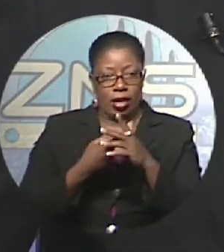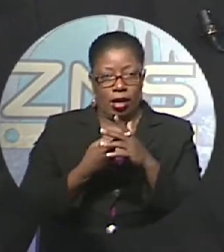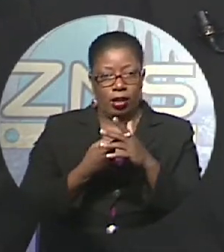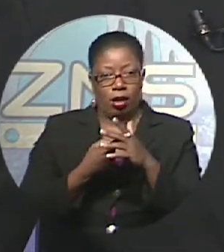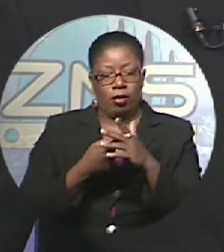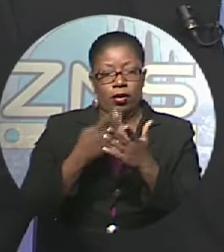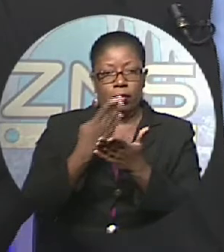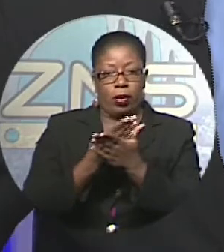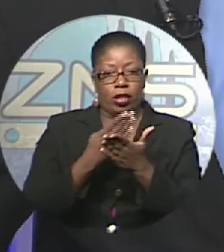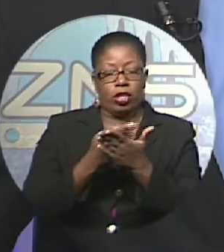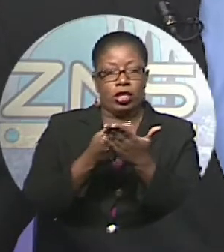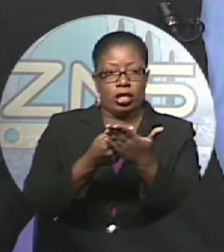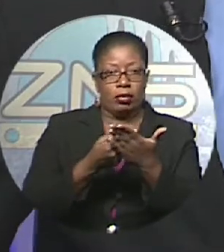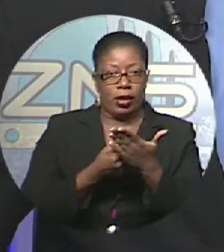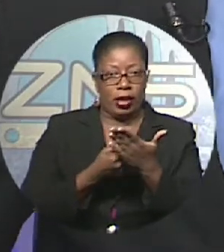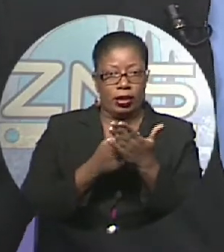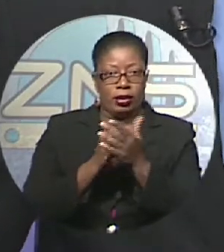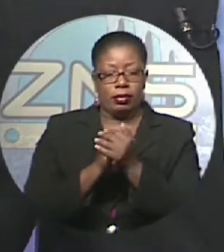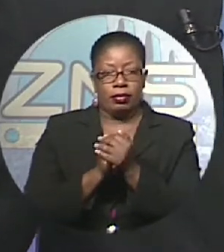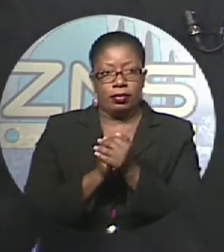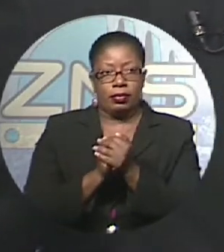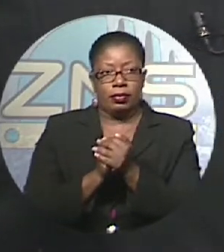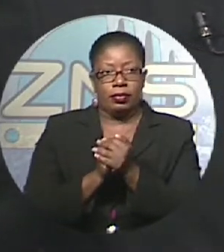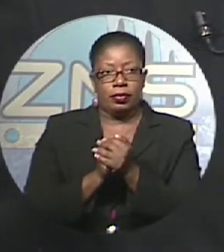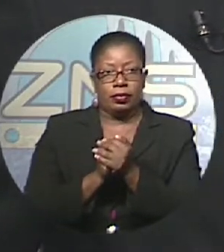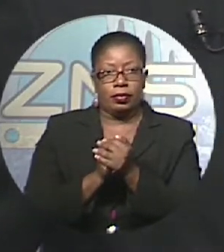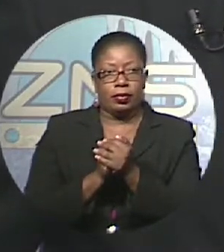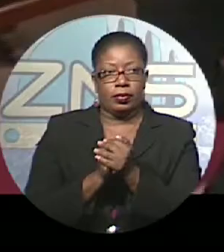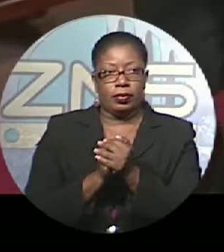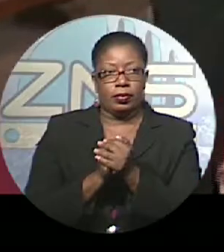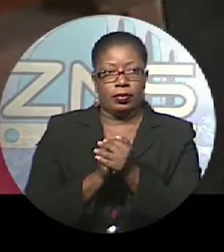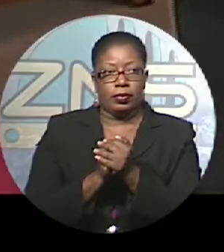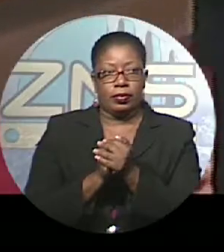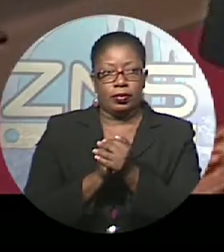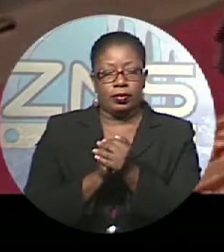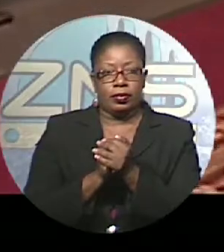debate. We get that story tonight from Carla Palmer.